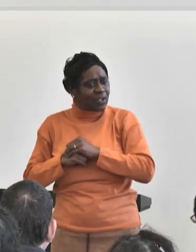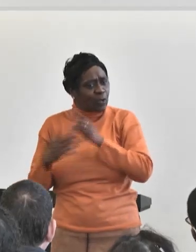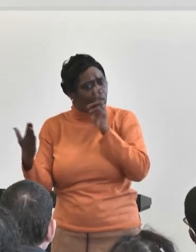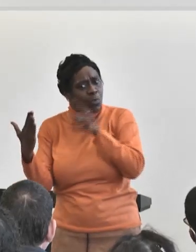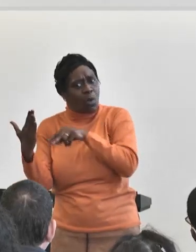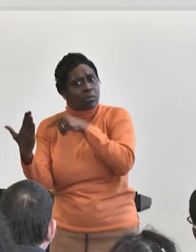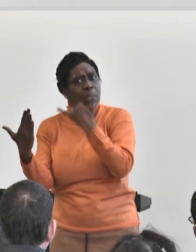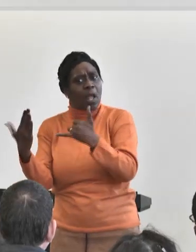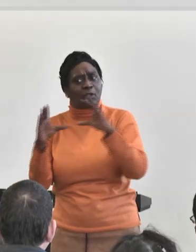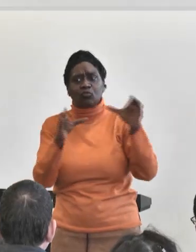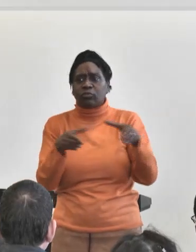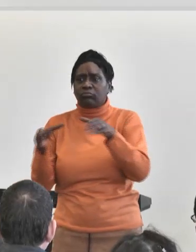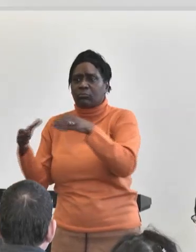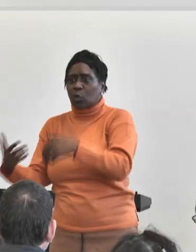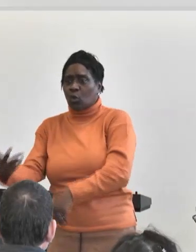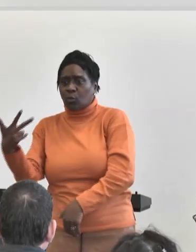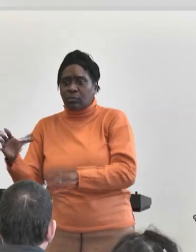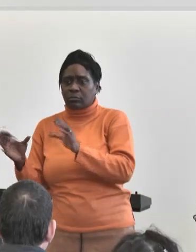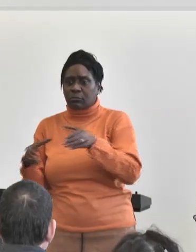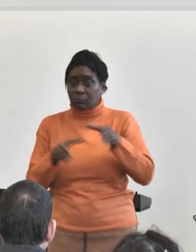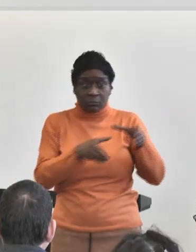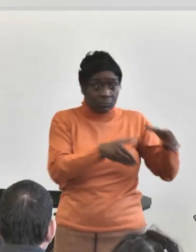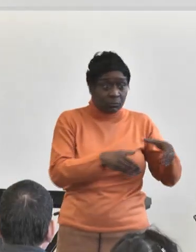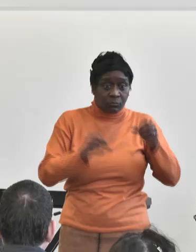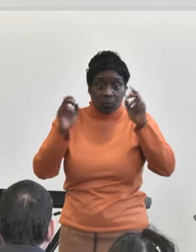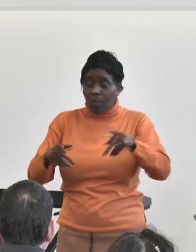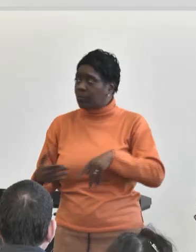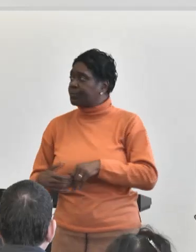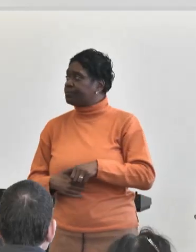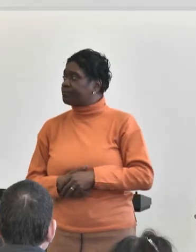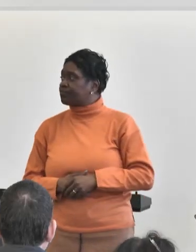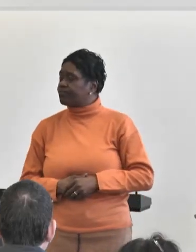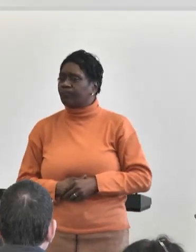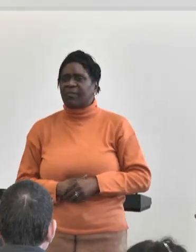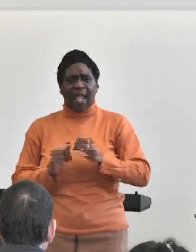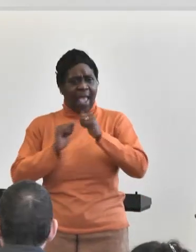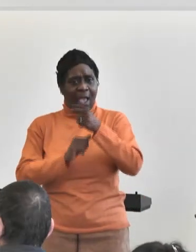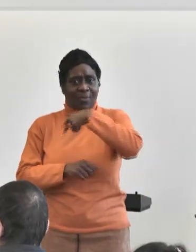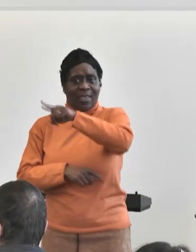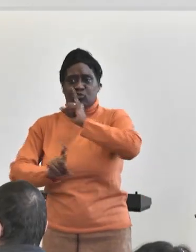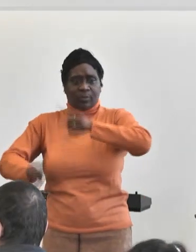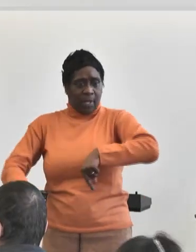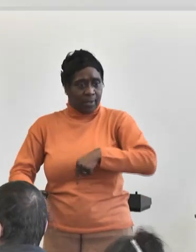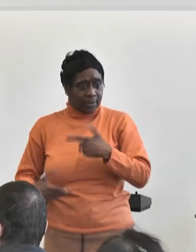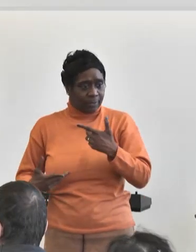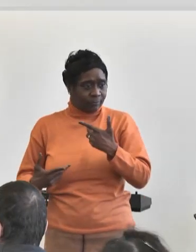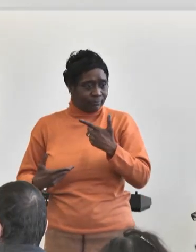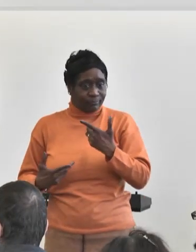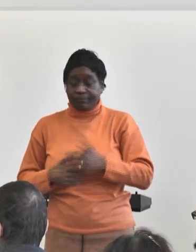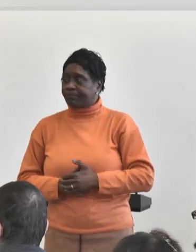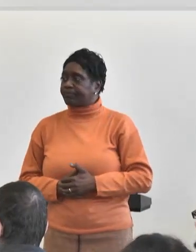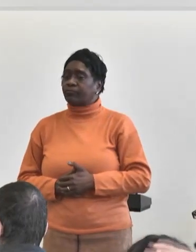at these groups of people, three groups. Veamos lo que pasó en estos tres grupos. And how they responded. ¿Y cómo fue que respondieron a este